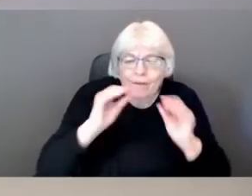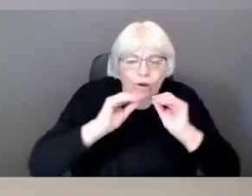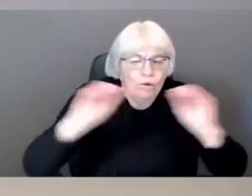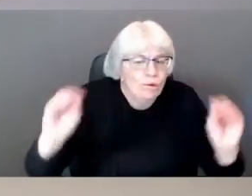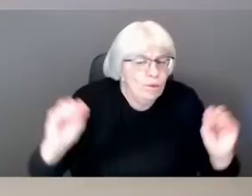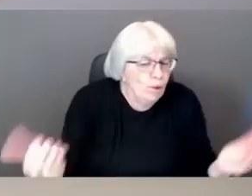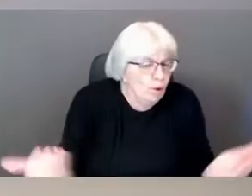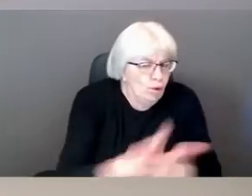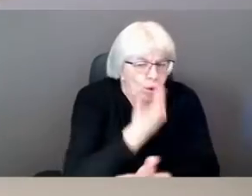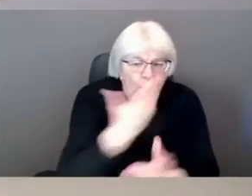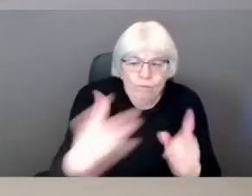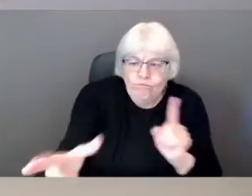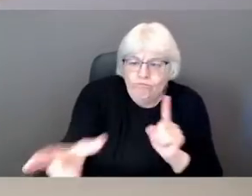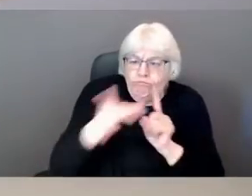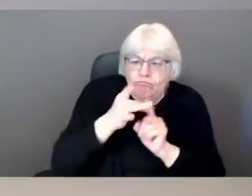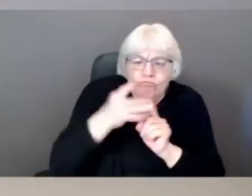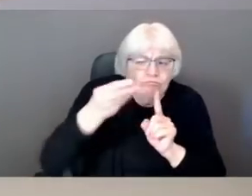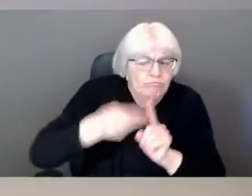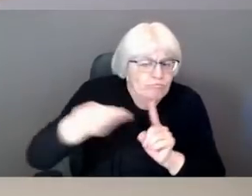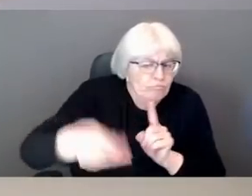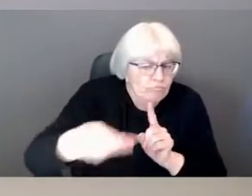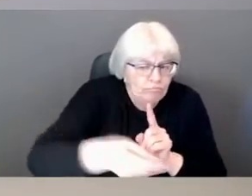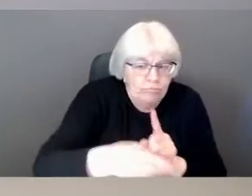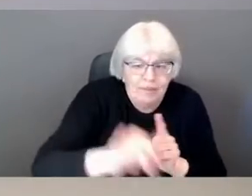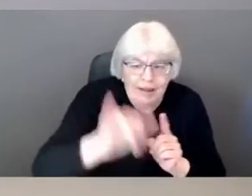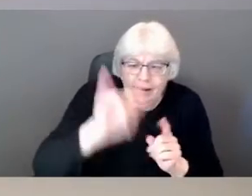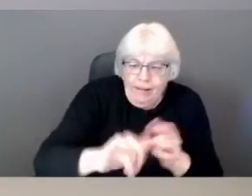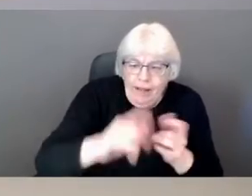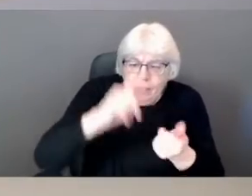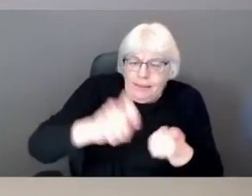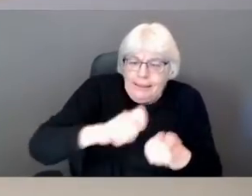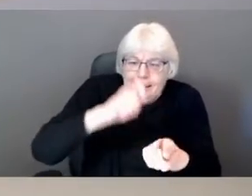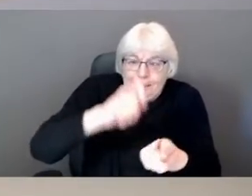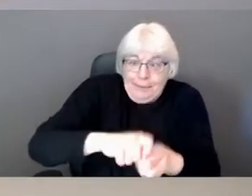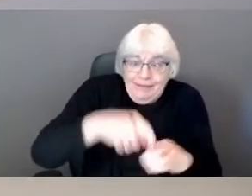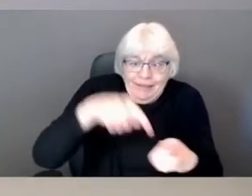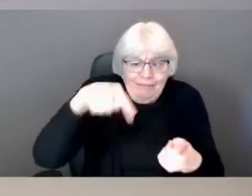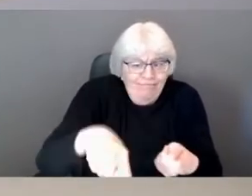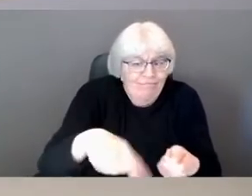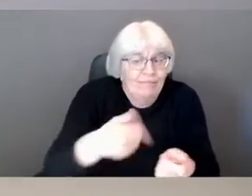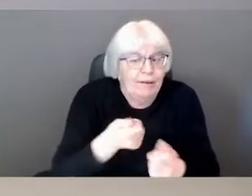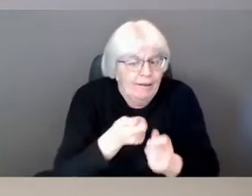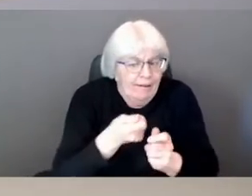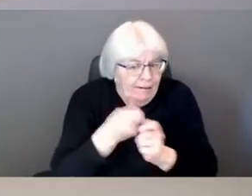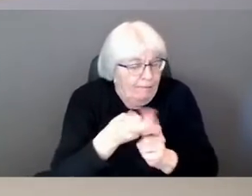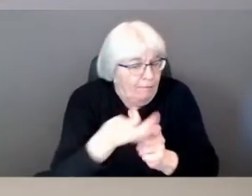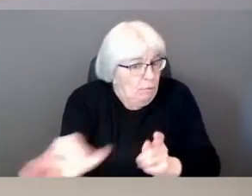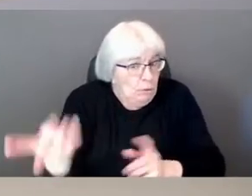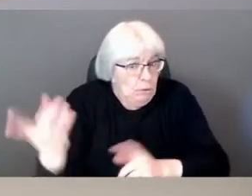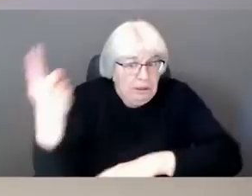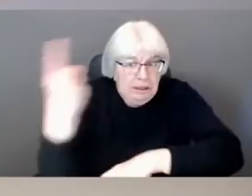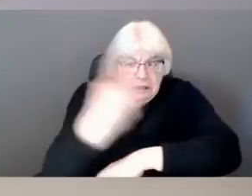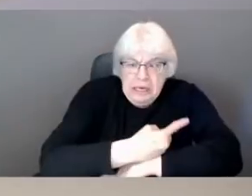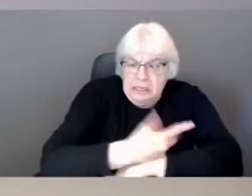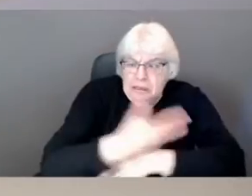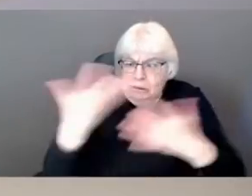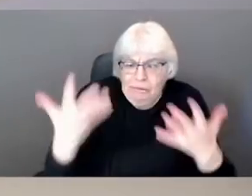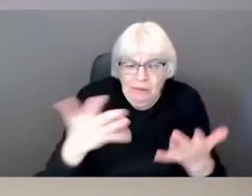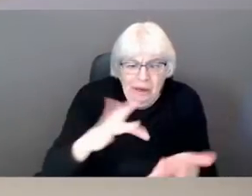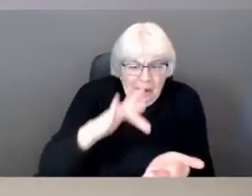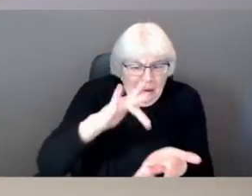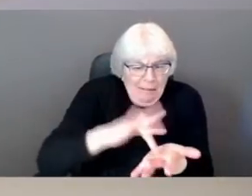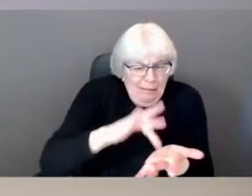particular cluster for the last, certainly last few days, or since sometime last week. So I think the